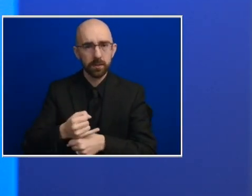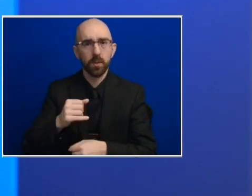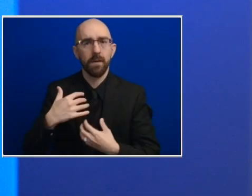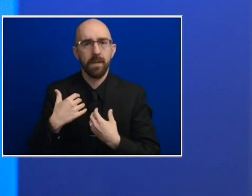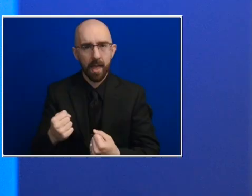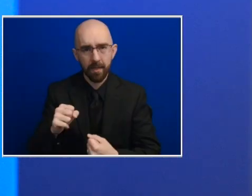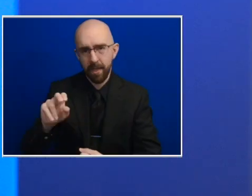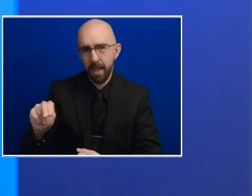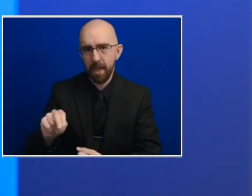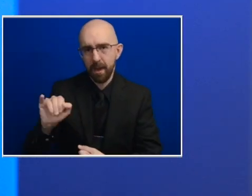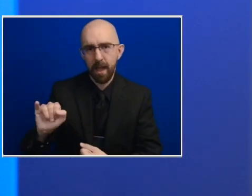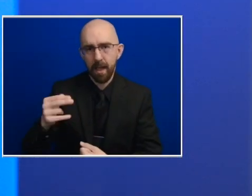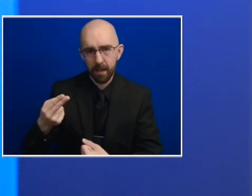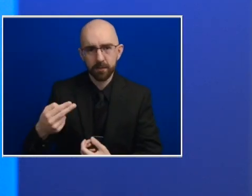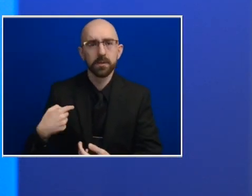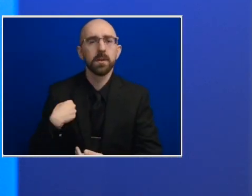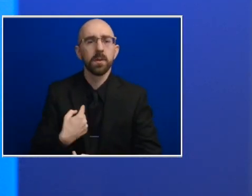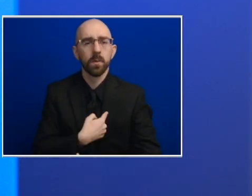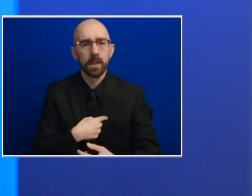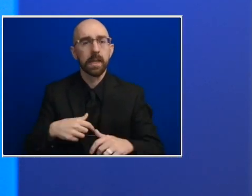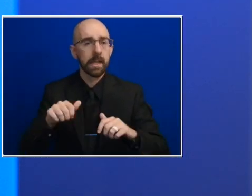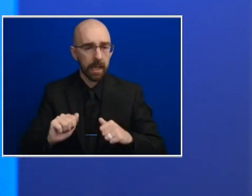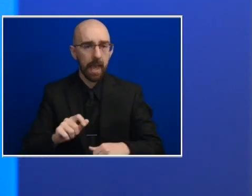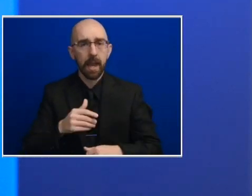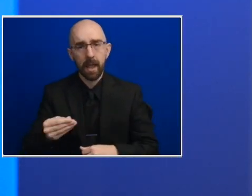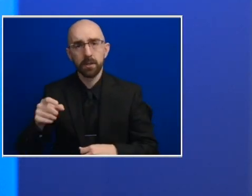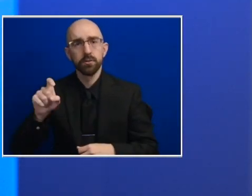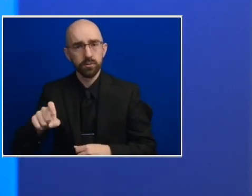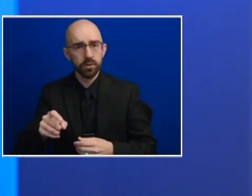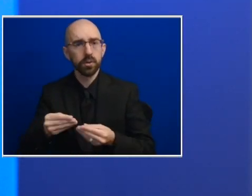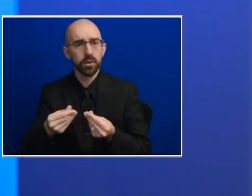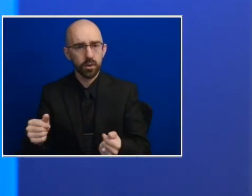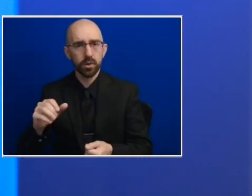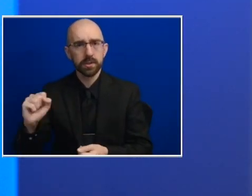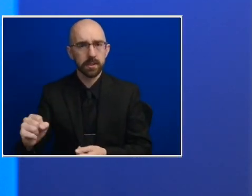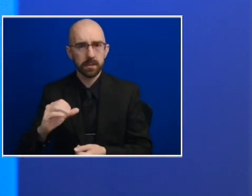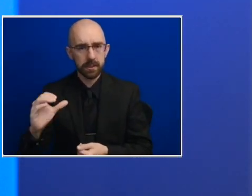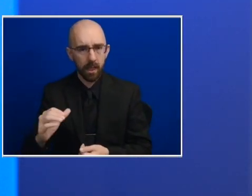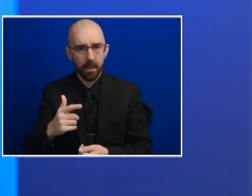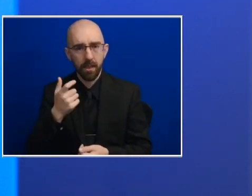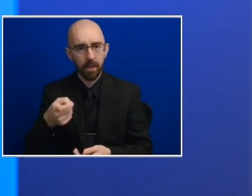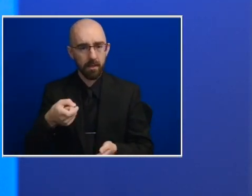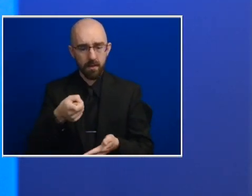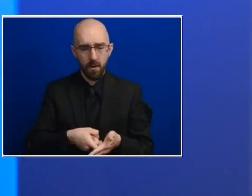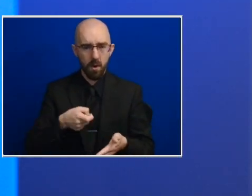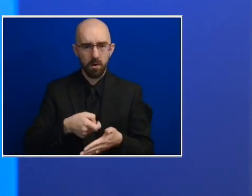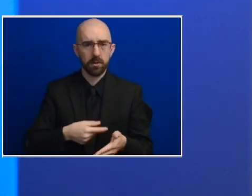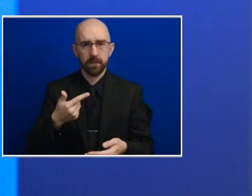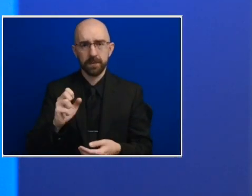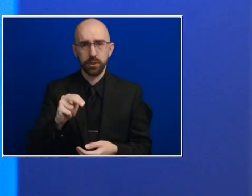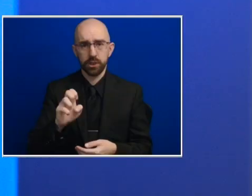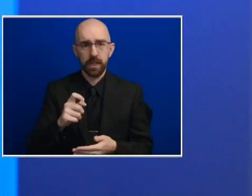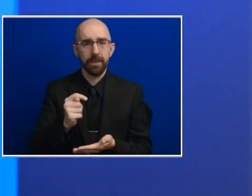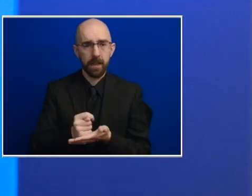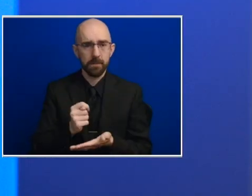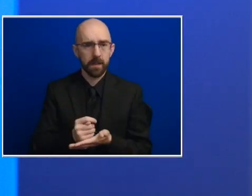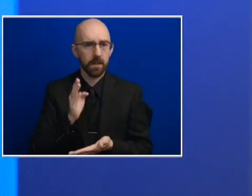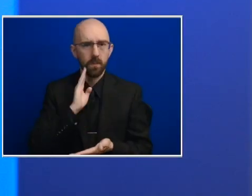that we can and should cure sickle cell, because the upfront cost of gene therapy will be